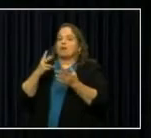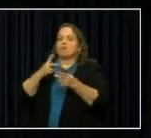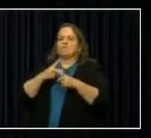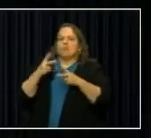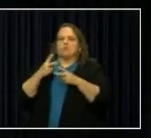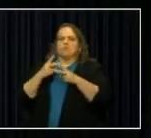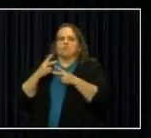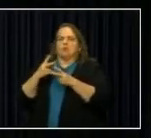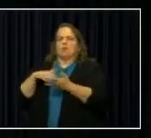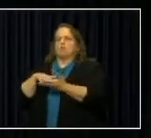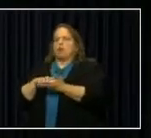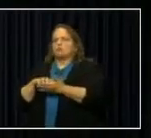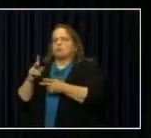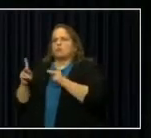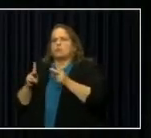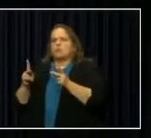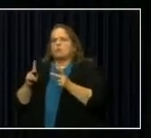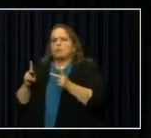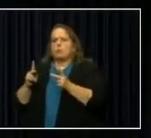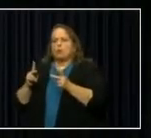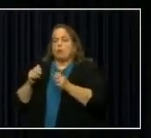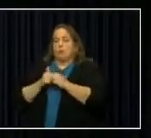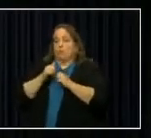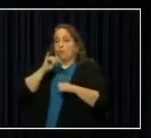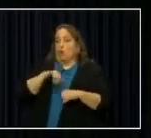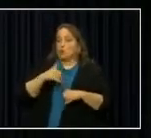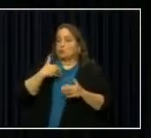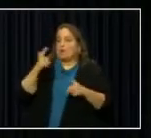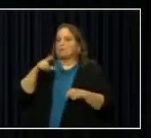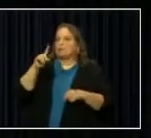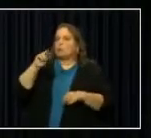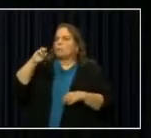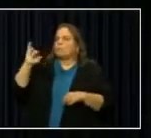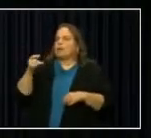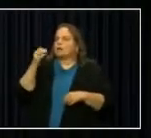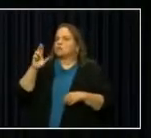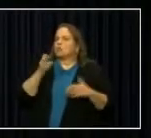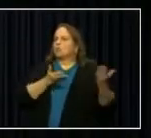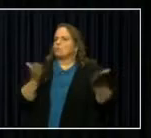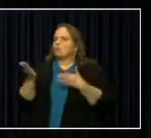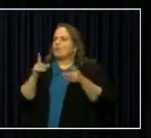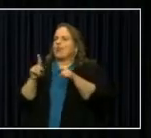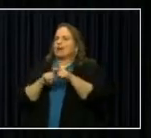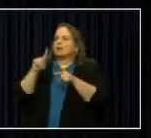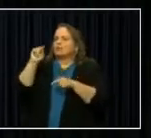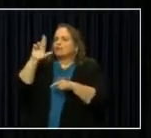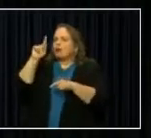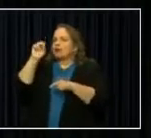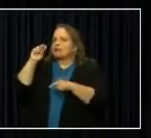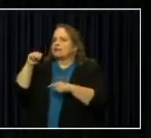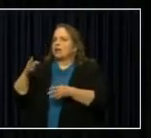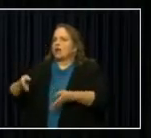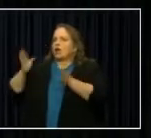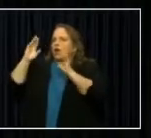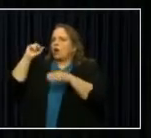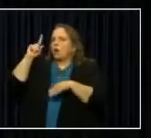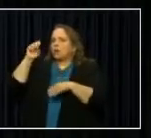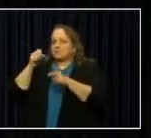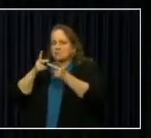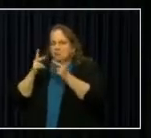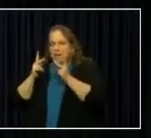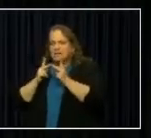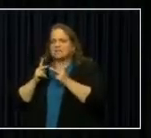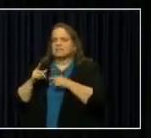fragile folks, and with those we may have to do a major move like we did in Trayton Oaks. And Trayton Oaks is a